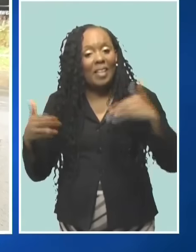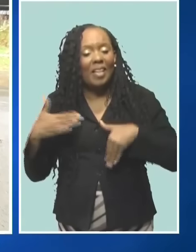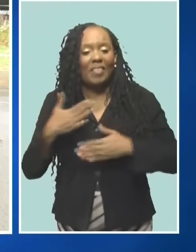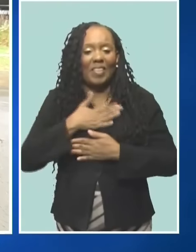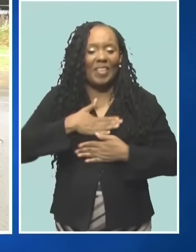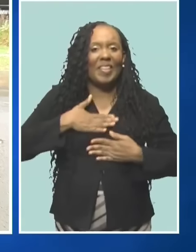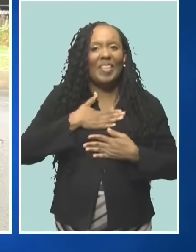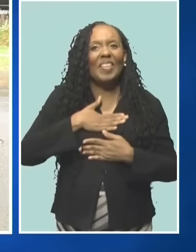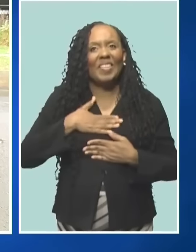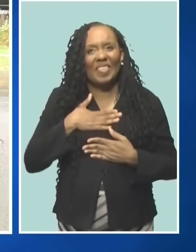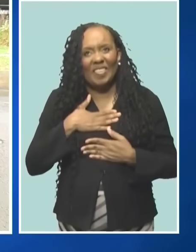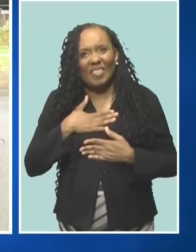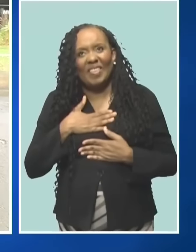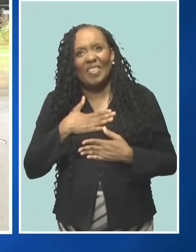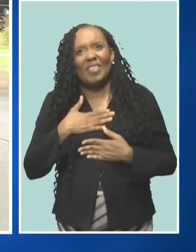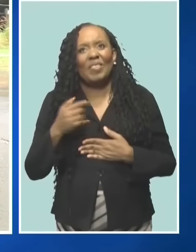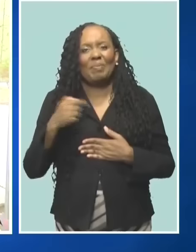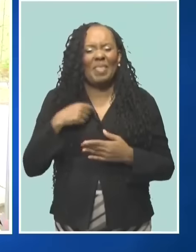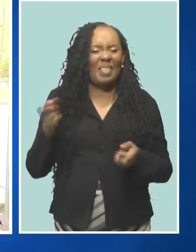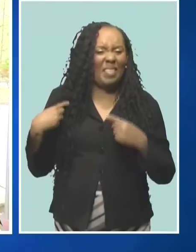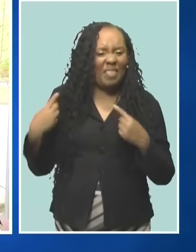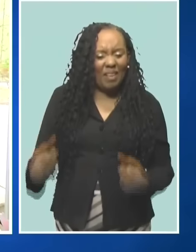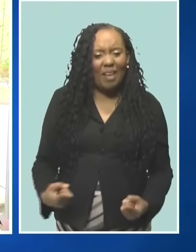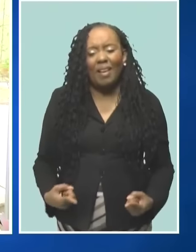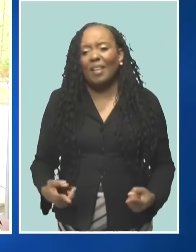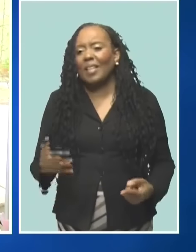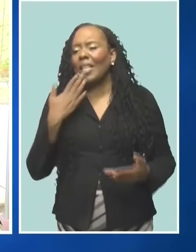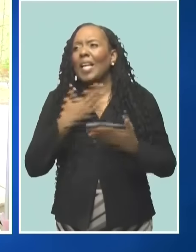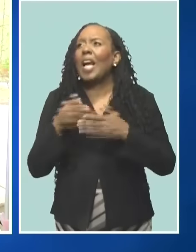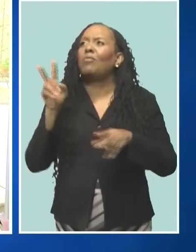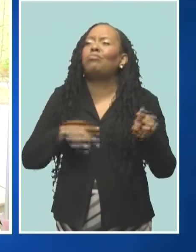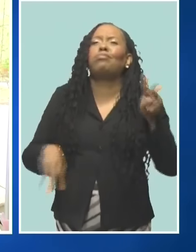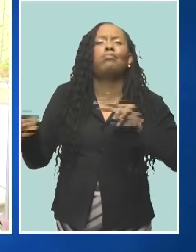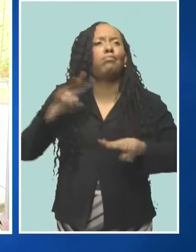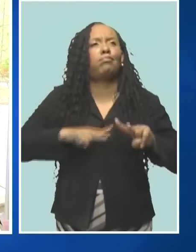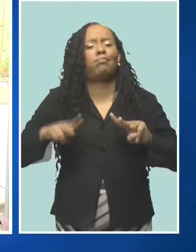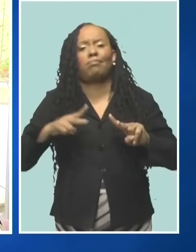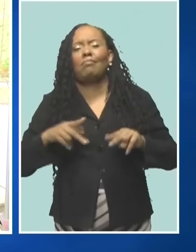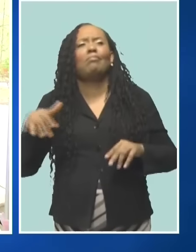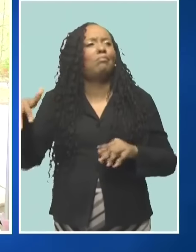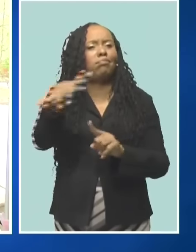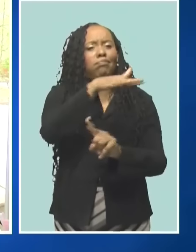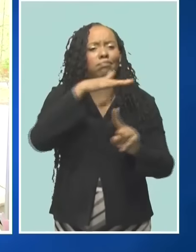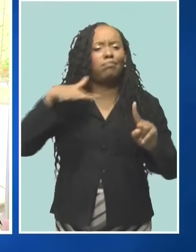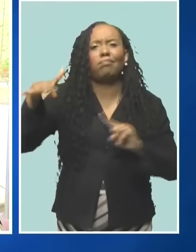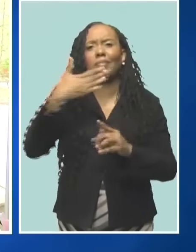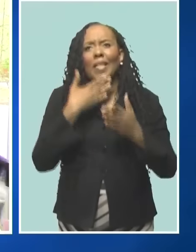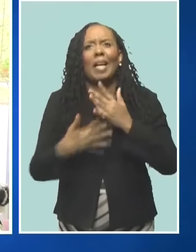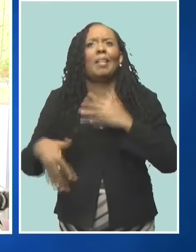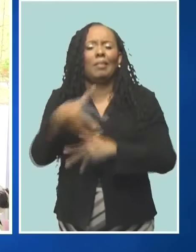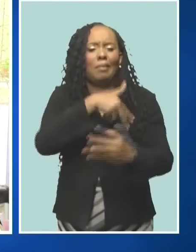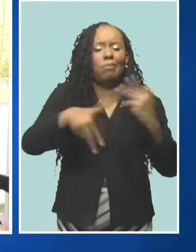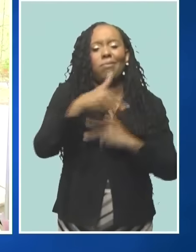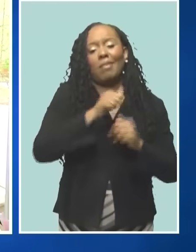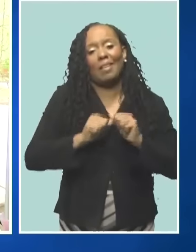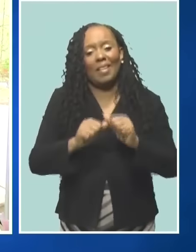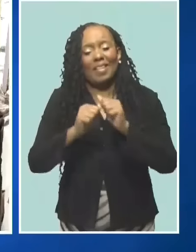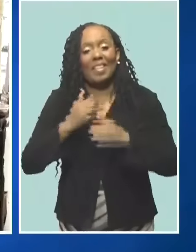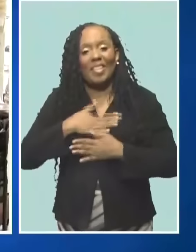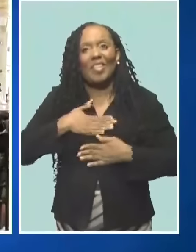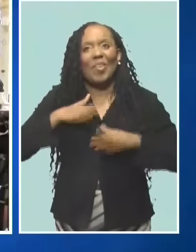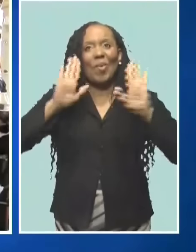what I am going to be enjoying so far. The ambience, the camaraderie, everything is really good. So continue to enjoy this wonderful Men's